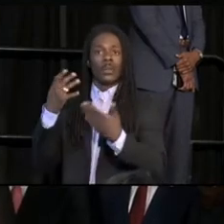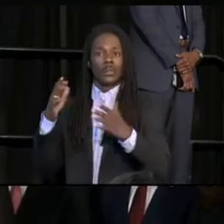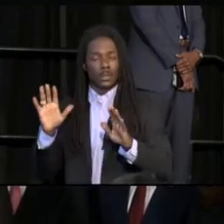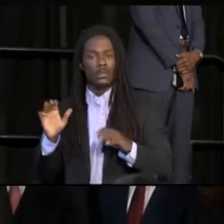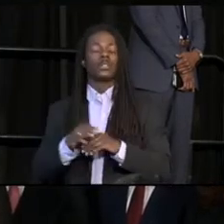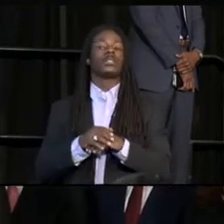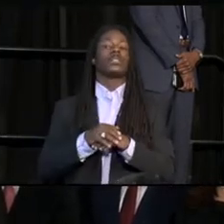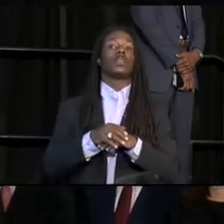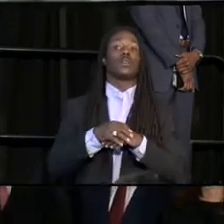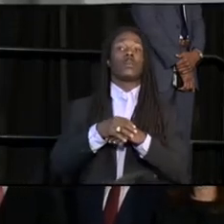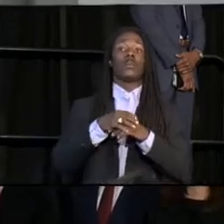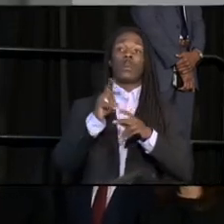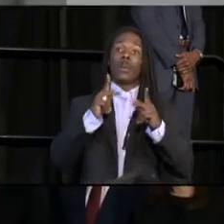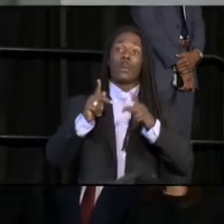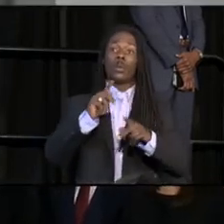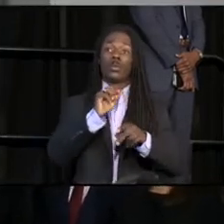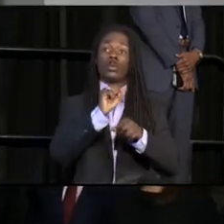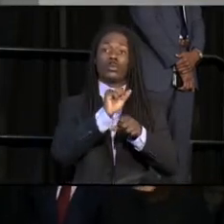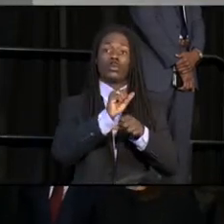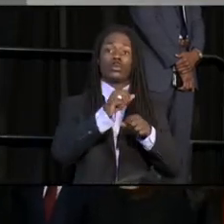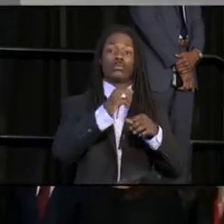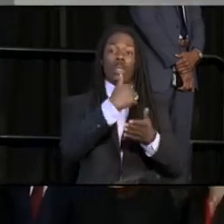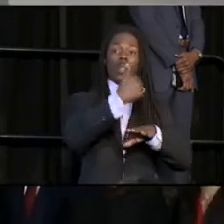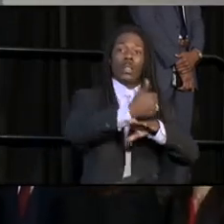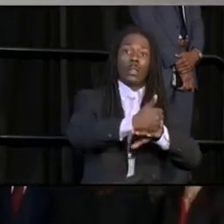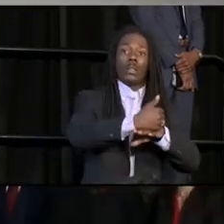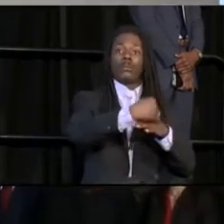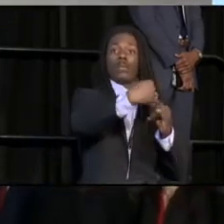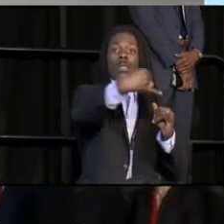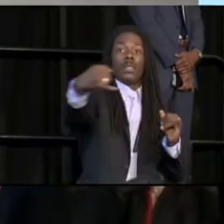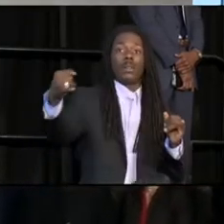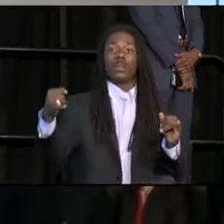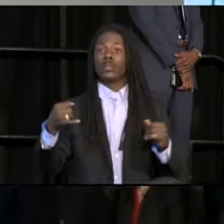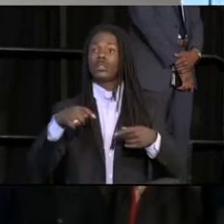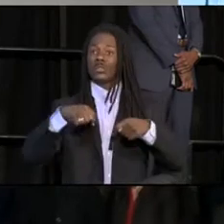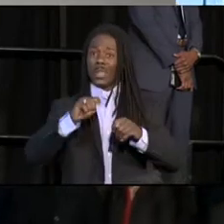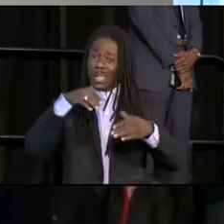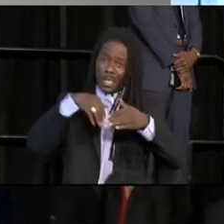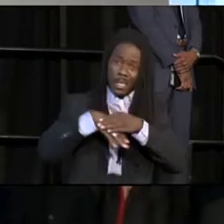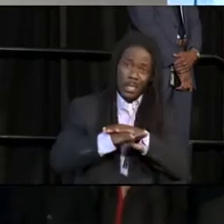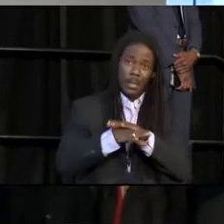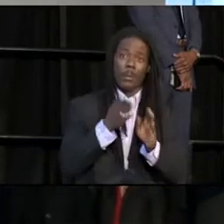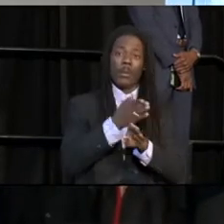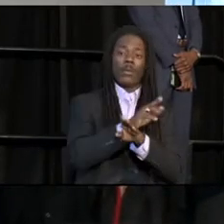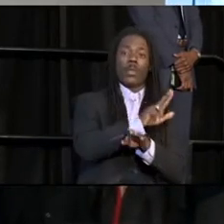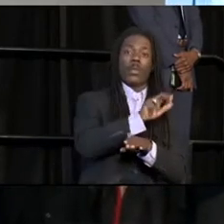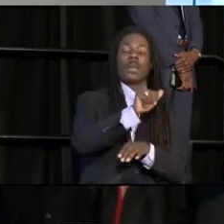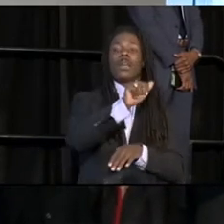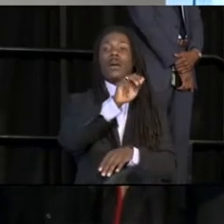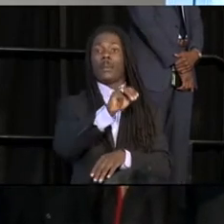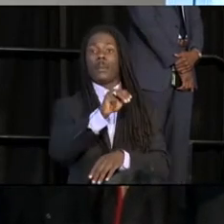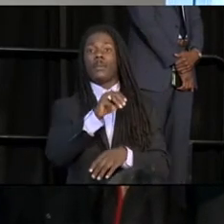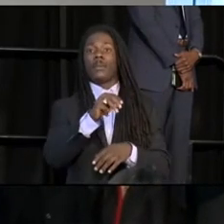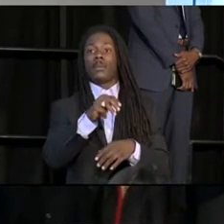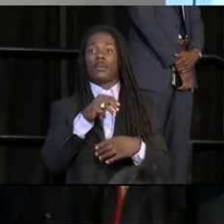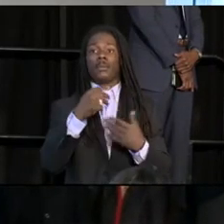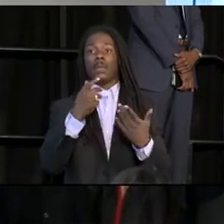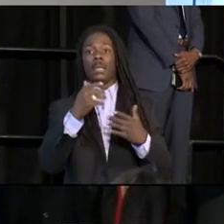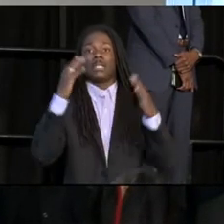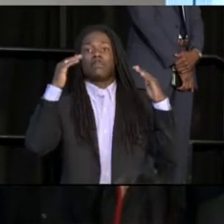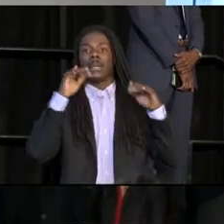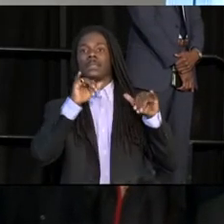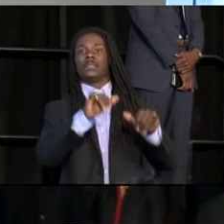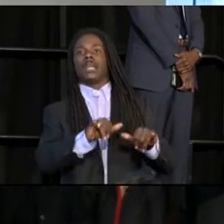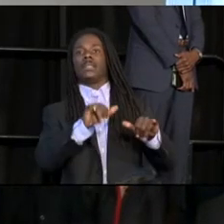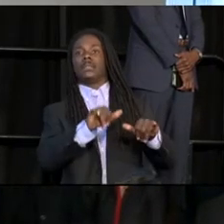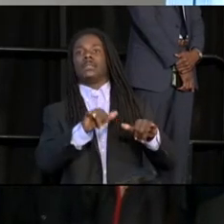perimeter is try, if at all possible, to get in before 3 a.m. on Saturday morning and anticipate that they will be there till 6 p.m.